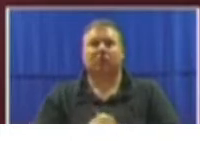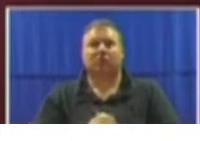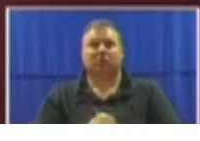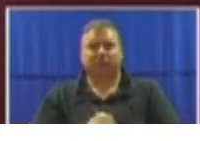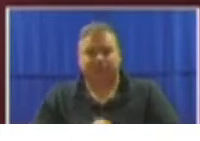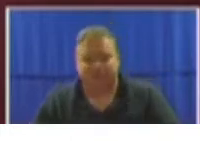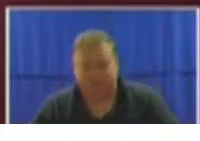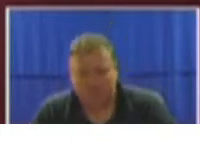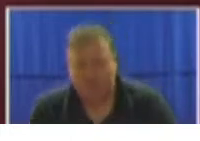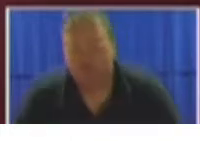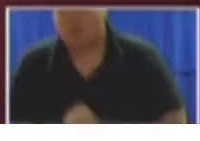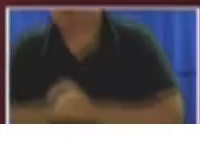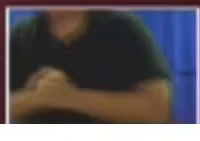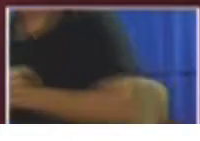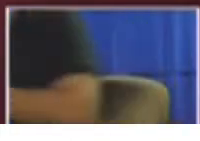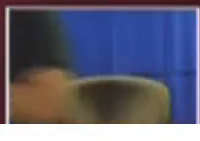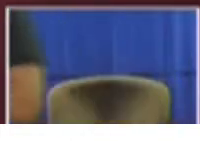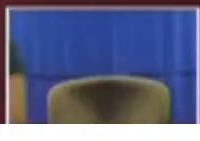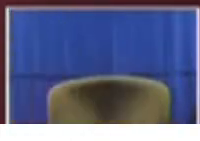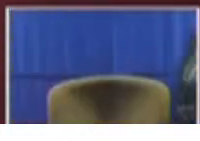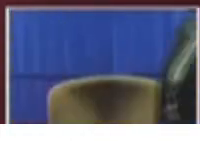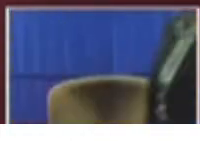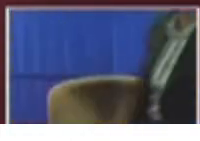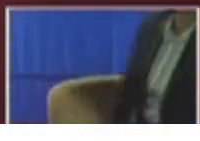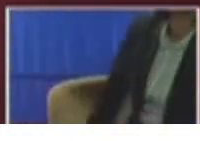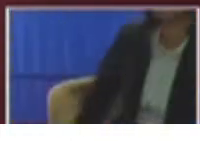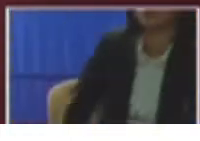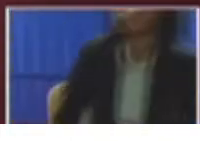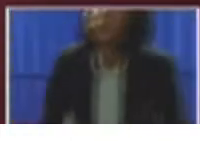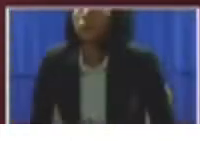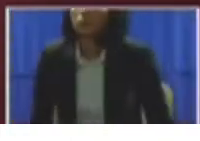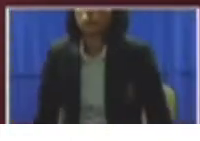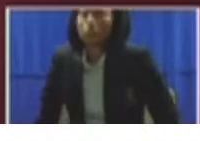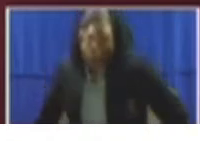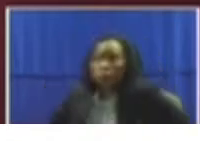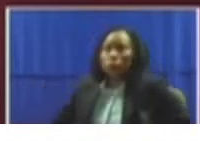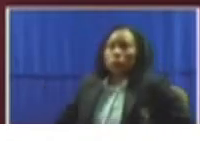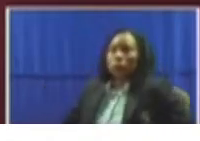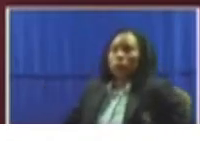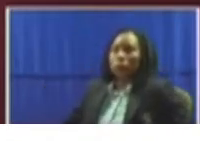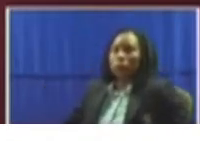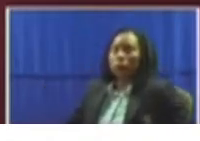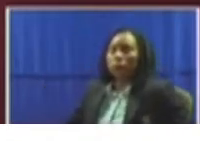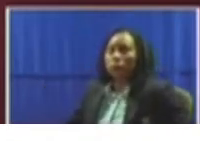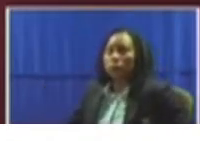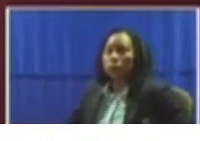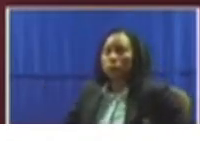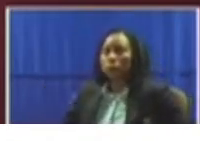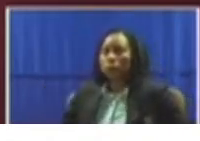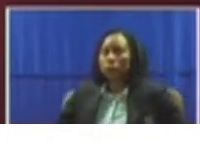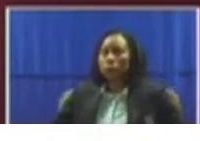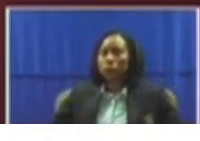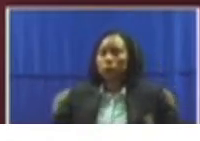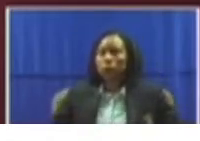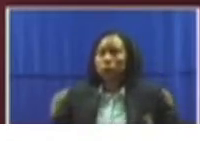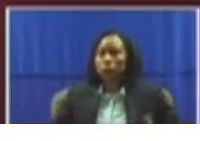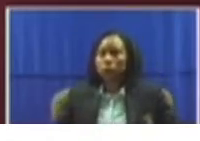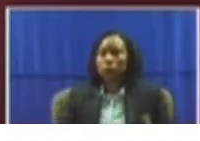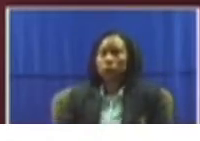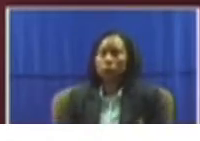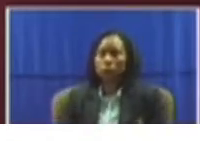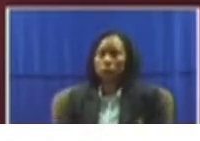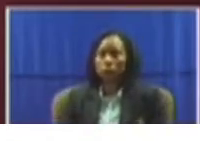singabatsheli ebantu emaqiniso ngoba sifuna kuwina emavoti silungiselela 2024.